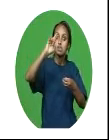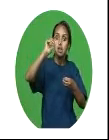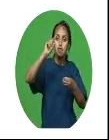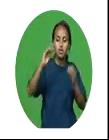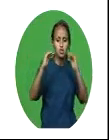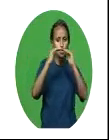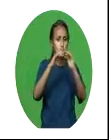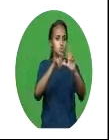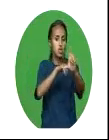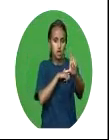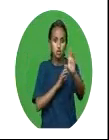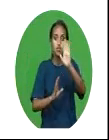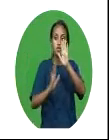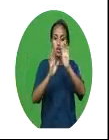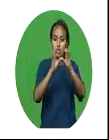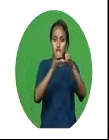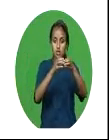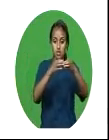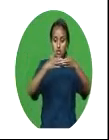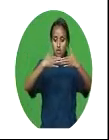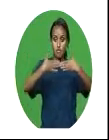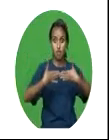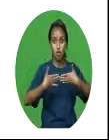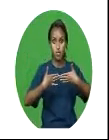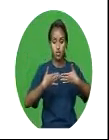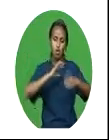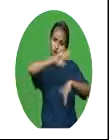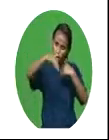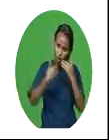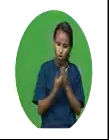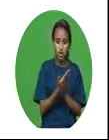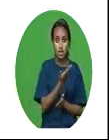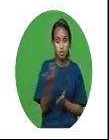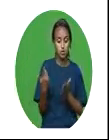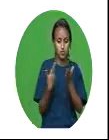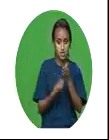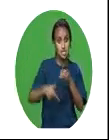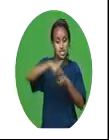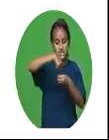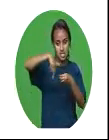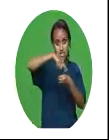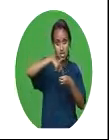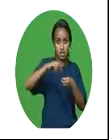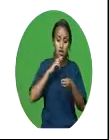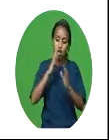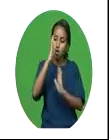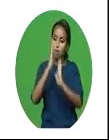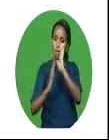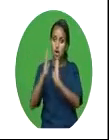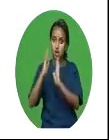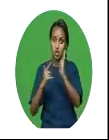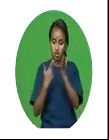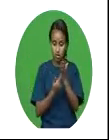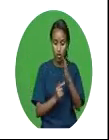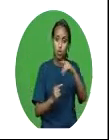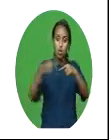the length of the development. All elements of the cylinder are parallel and